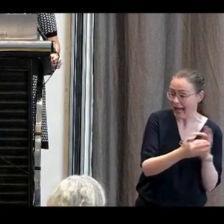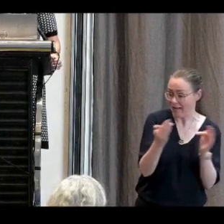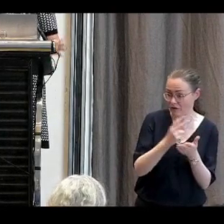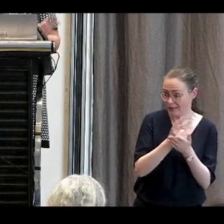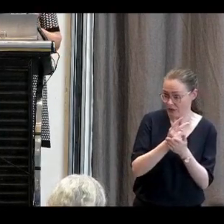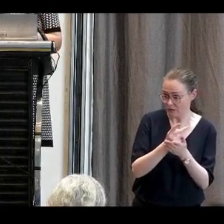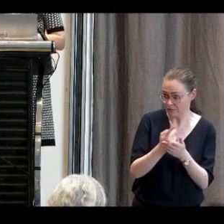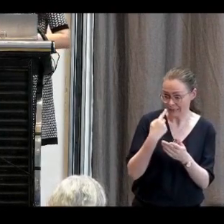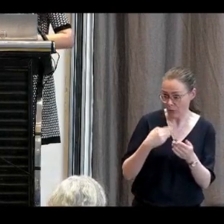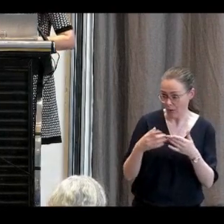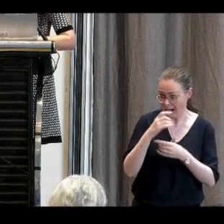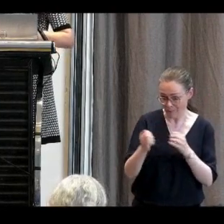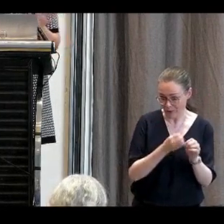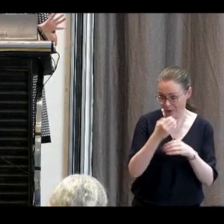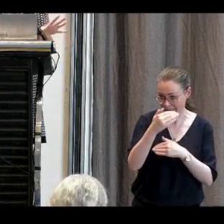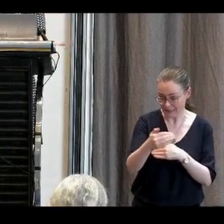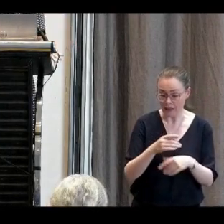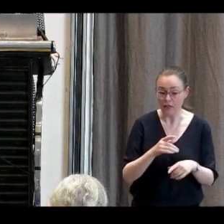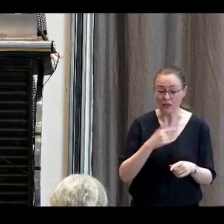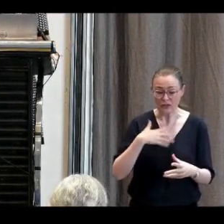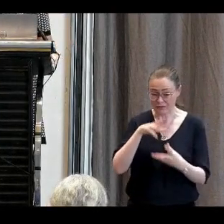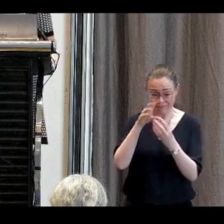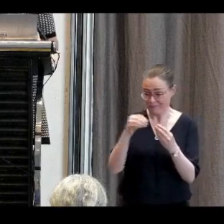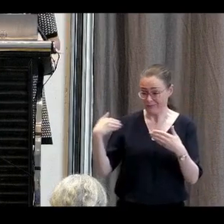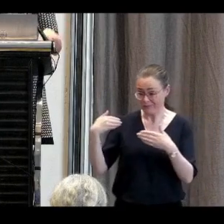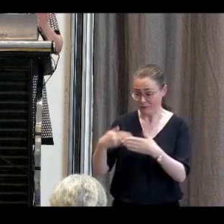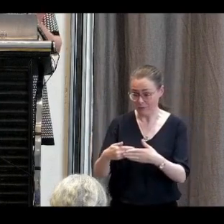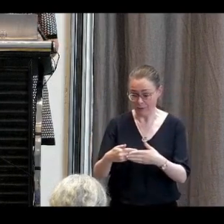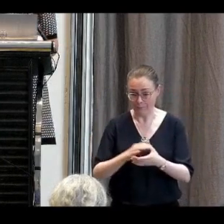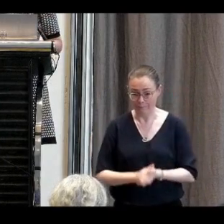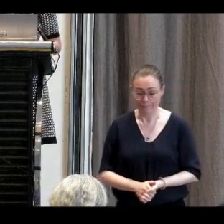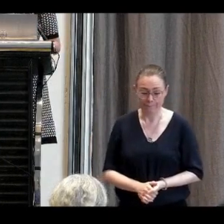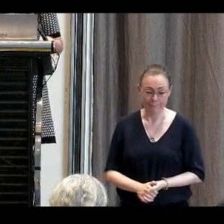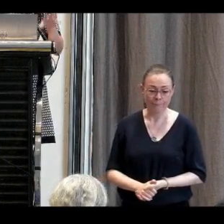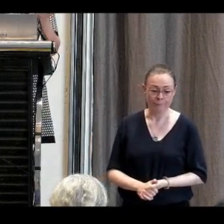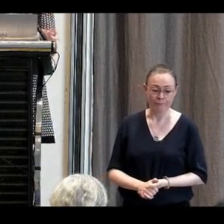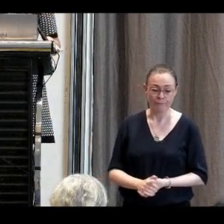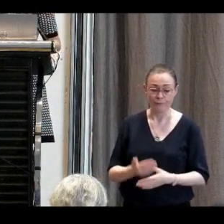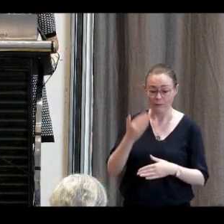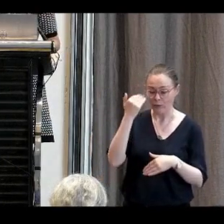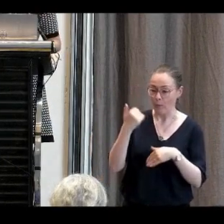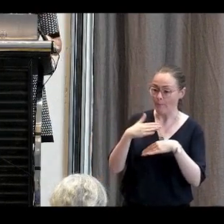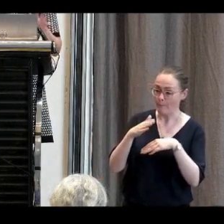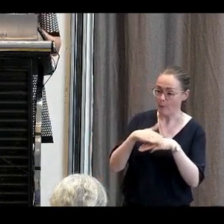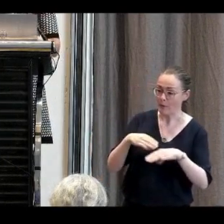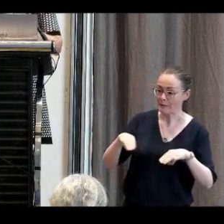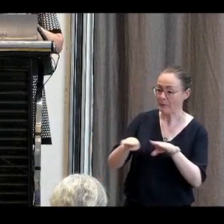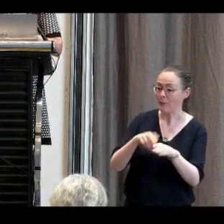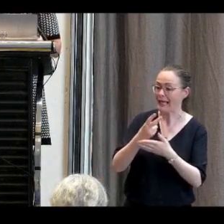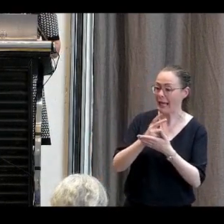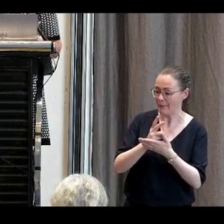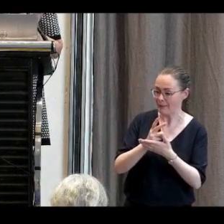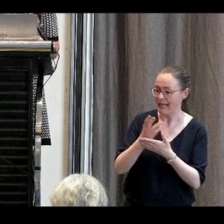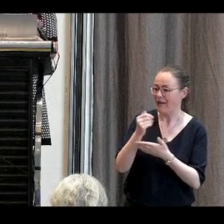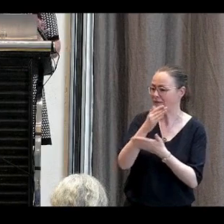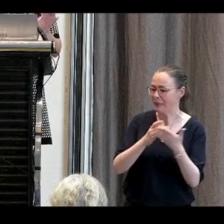seizure. So just to give you a summary and where we are at, we know that the majority of people with epilepsy present some